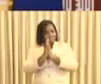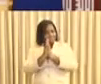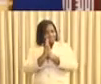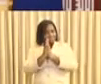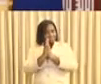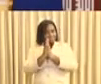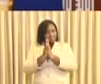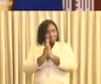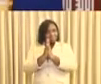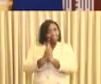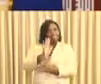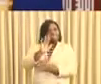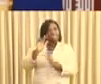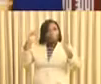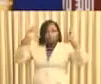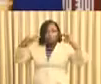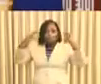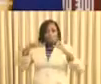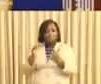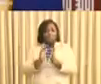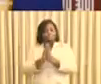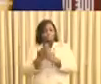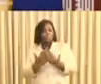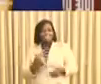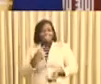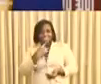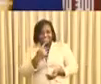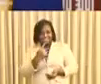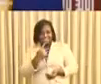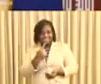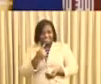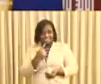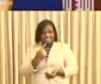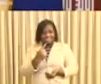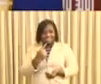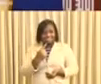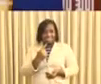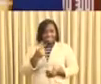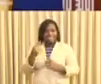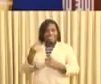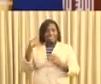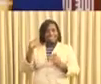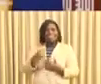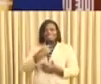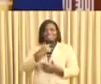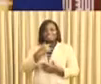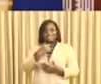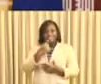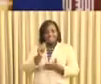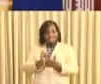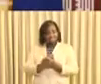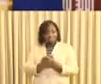Ibn Sirin reports that Ibn Abbas said to his muezzin, and I quote, "After saying,